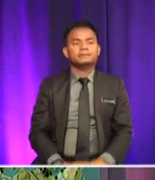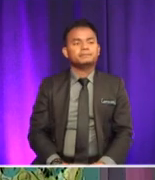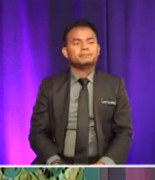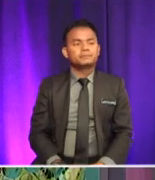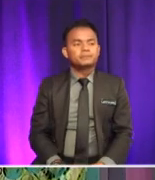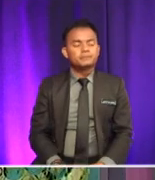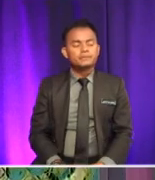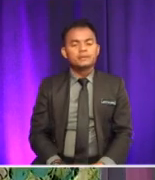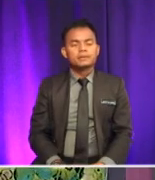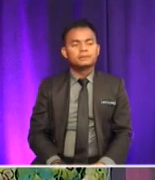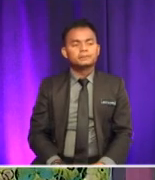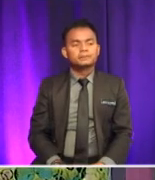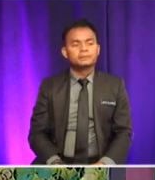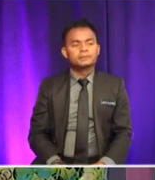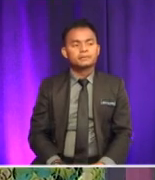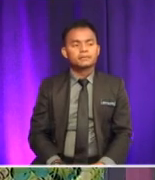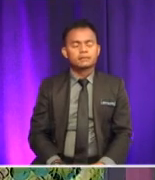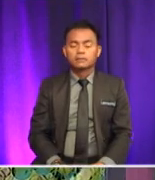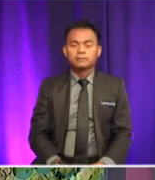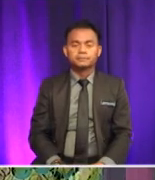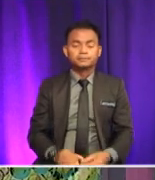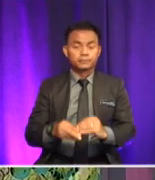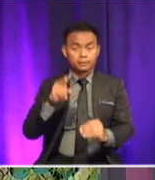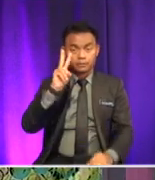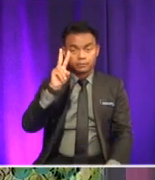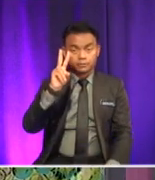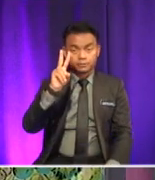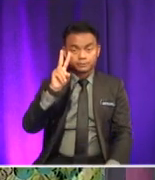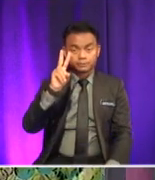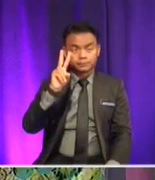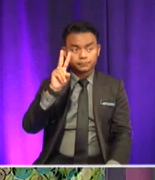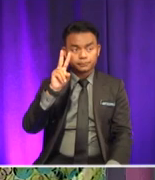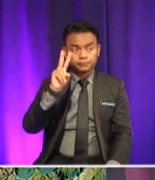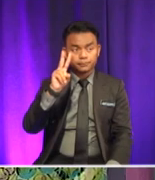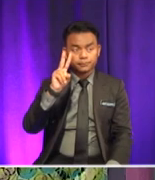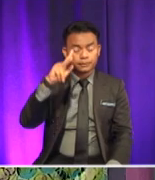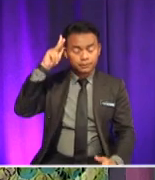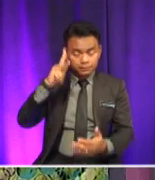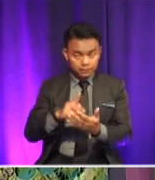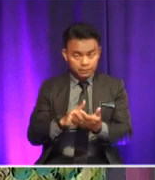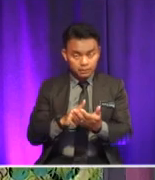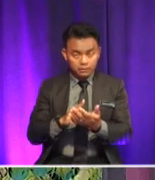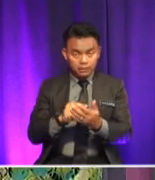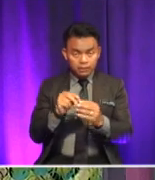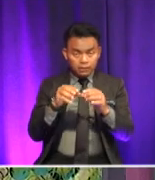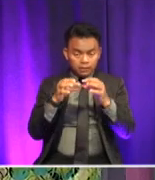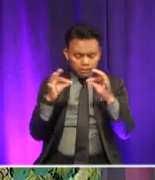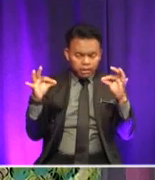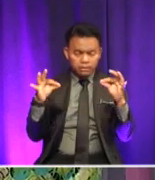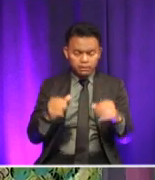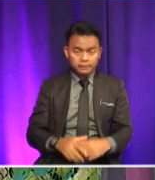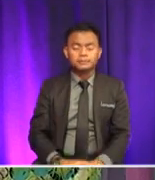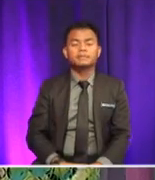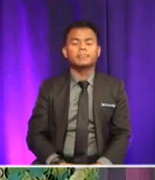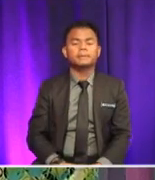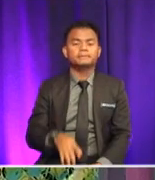sense of the question. That is important. Number two is identify and highlight the keywords. Number three, read